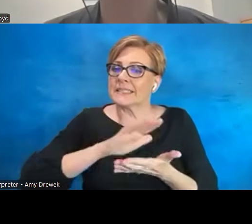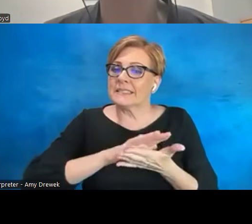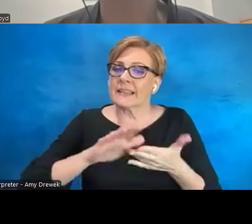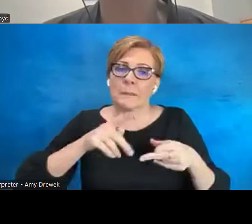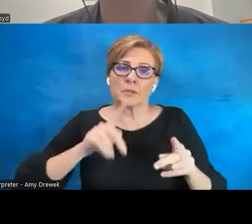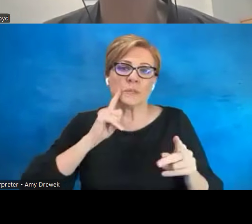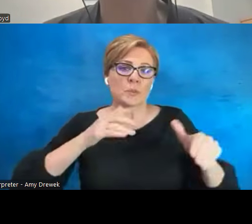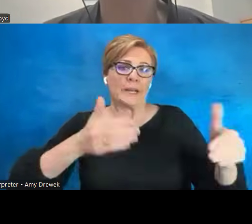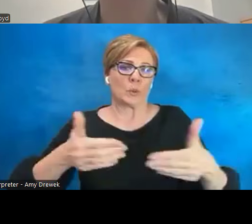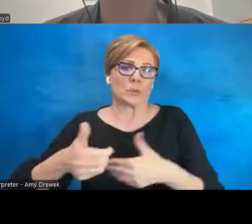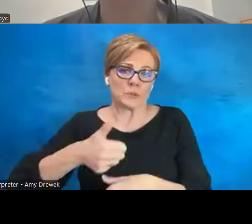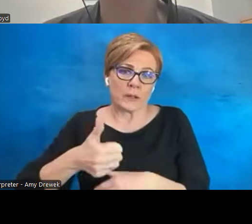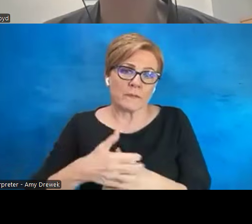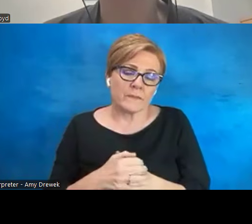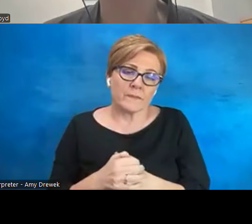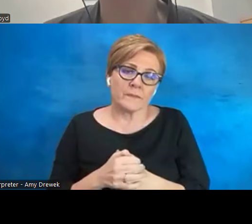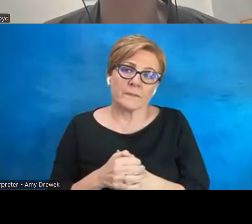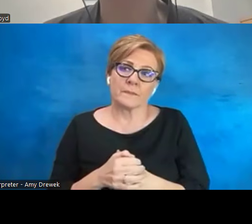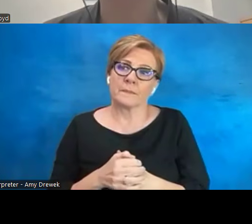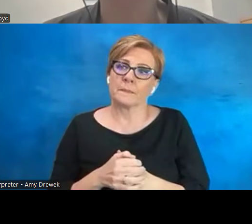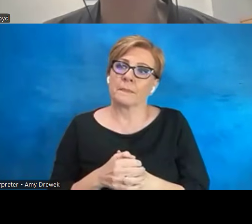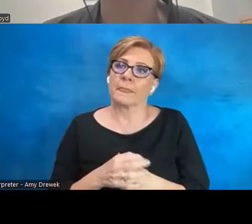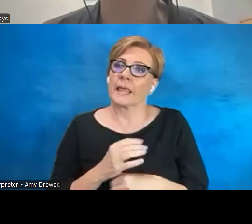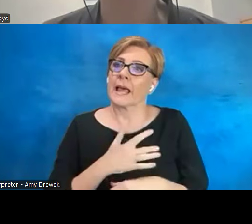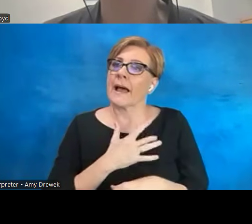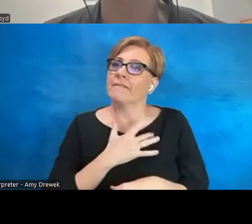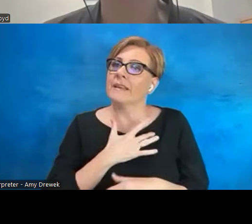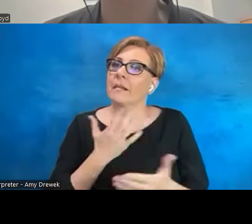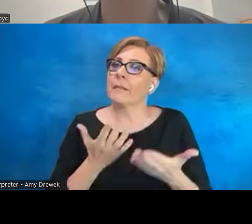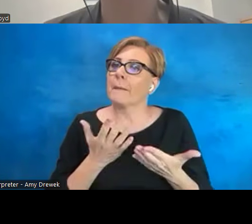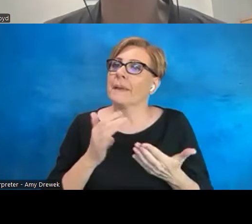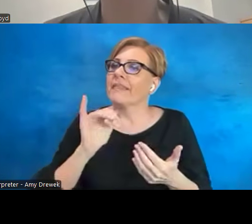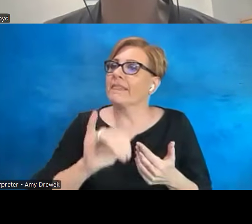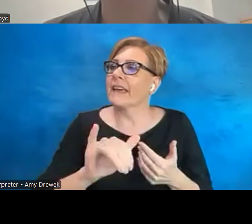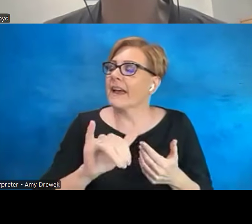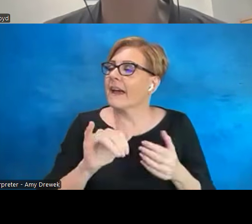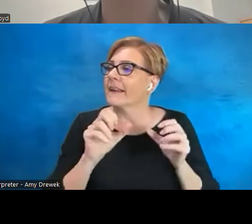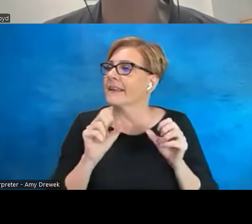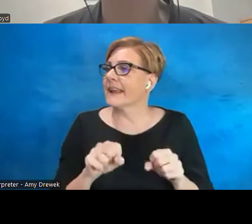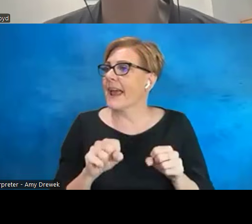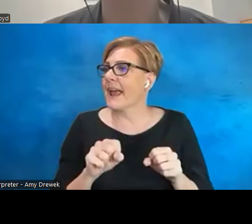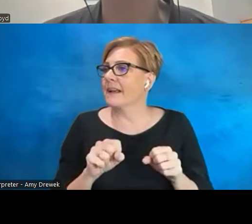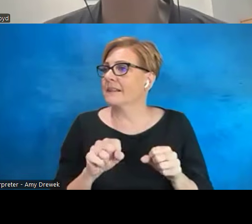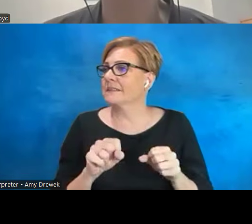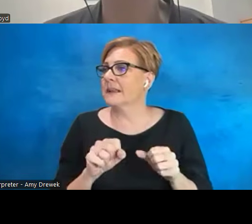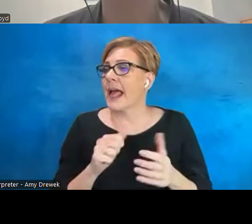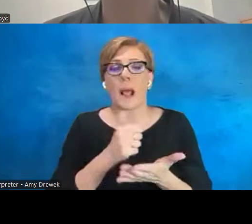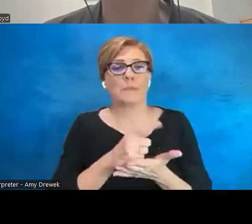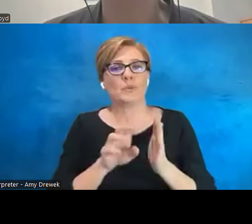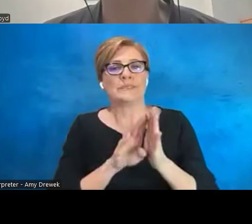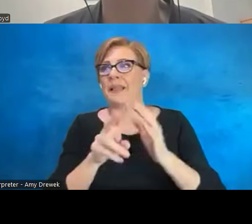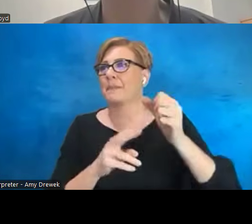So I think that can be helpful as a way to form a bridge, but really try and